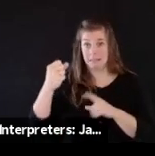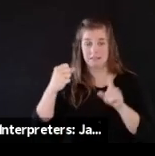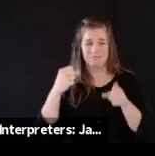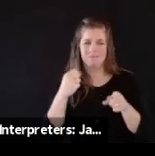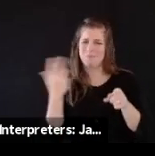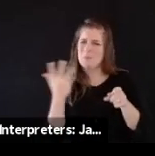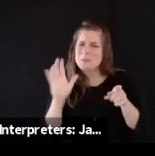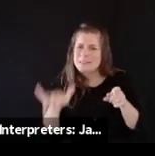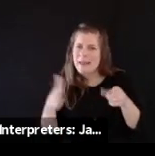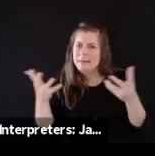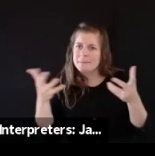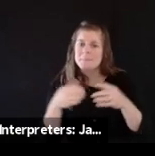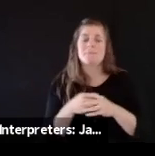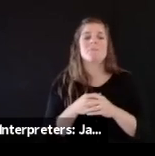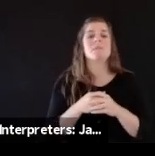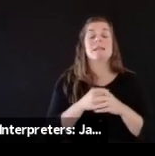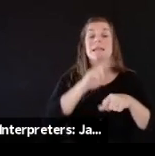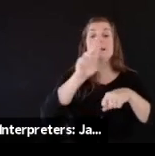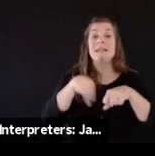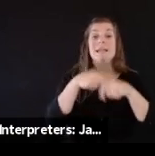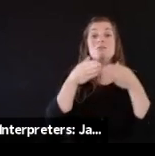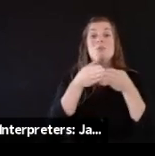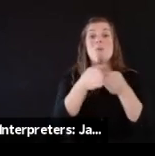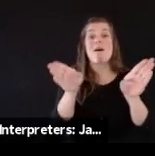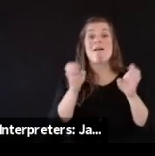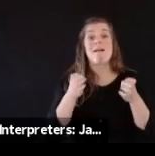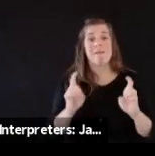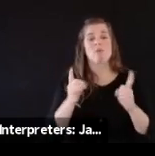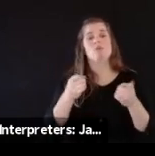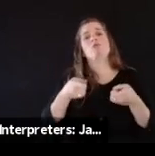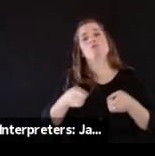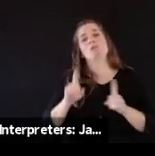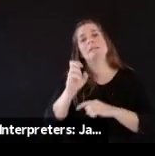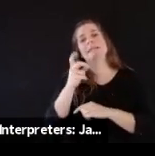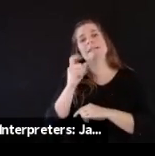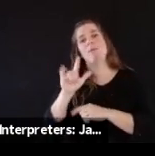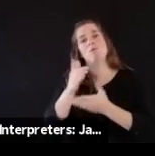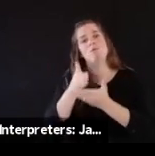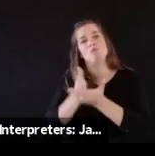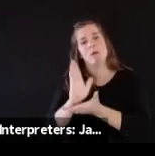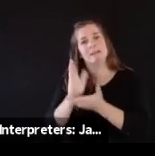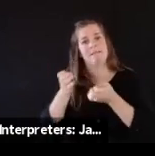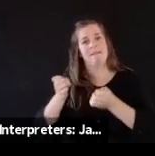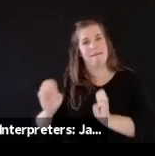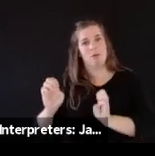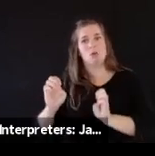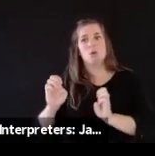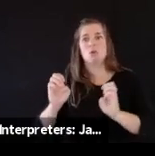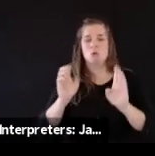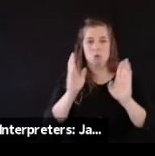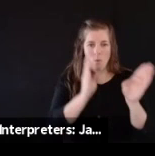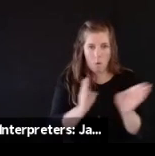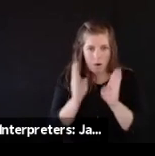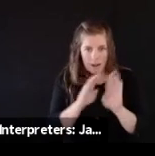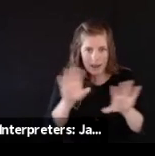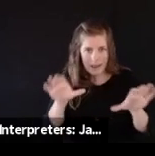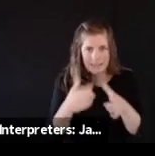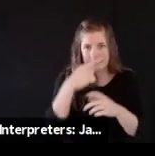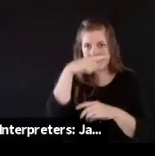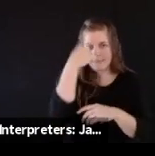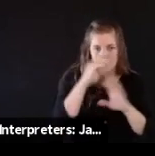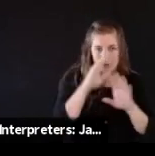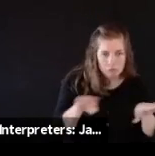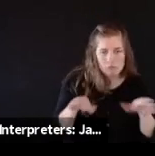originally part of a nationwide effort during the Civil Rights Movement to organize African Americans and Black children in Black